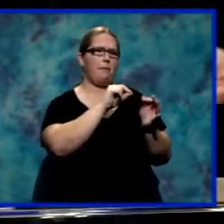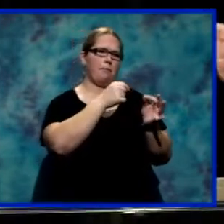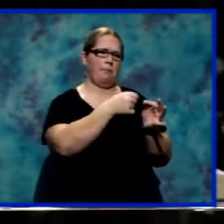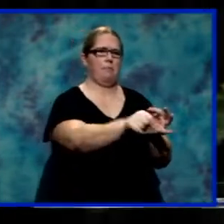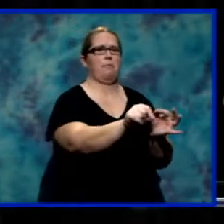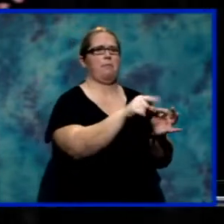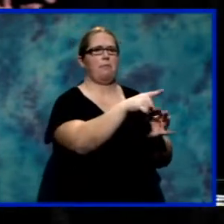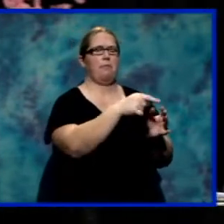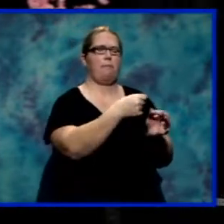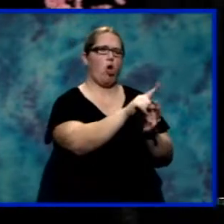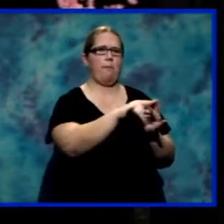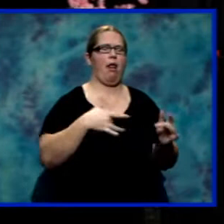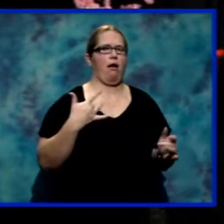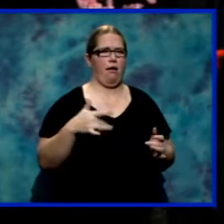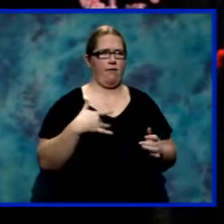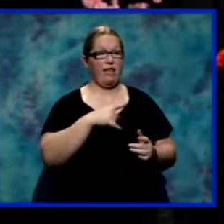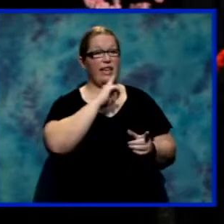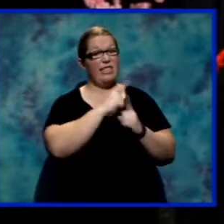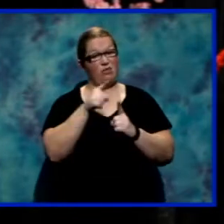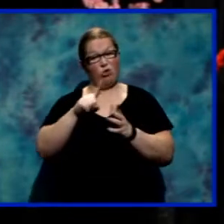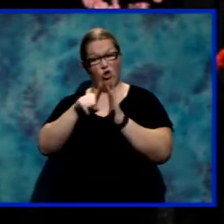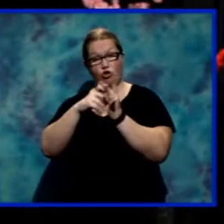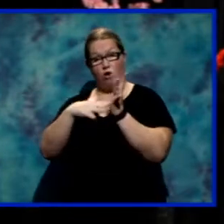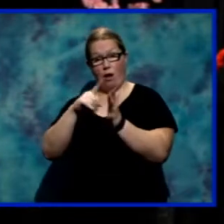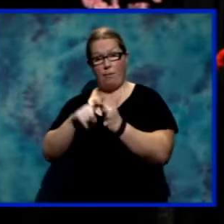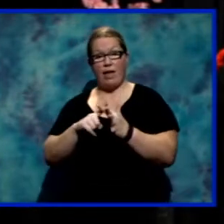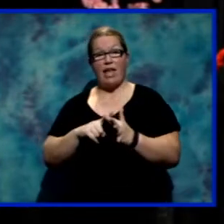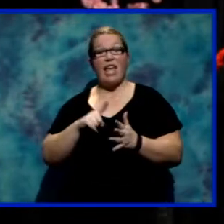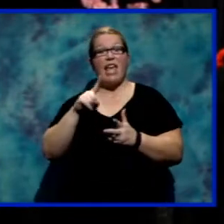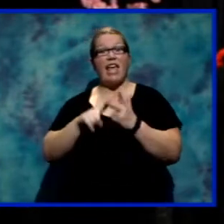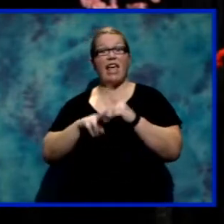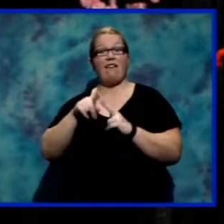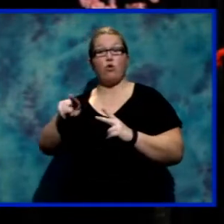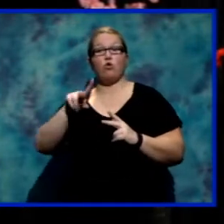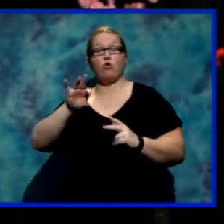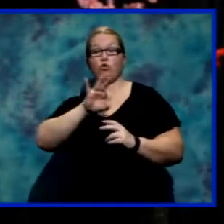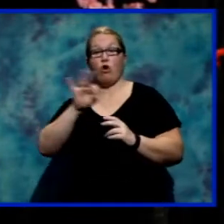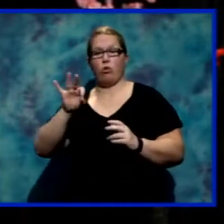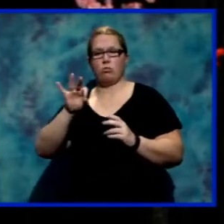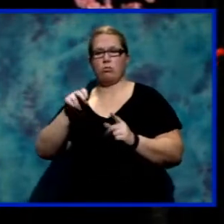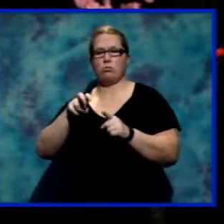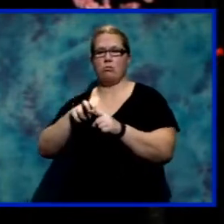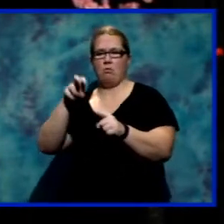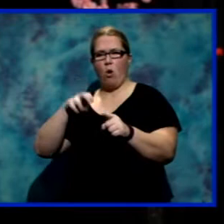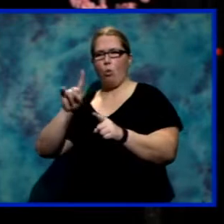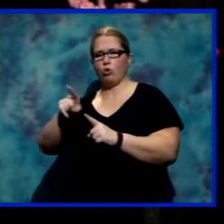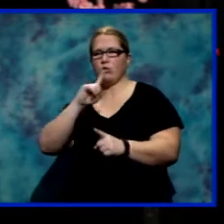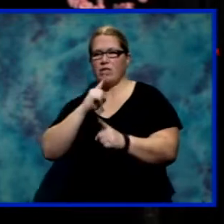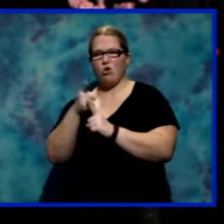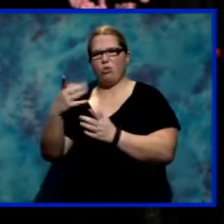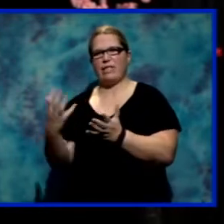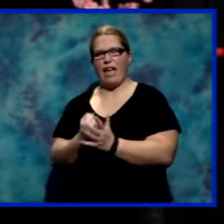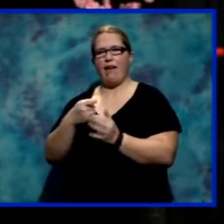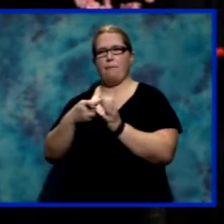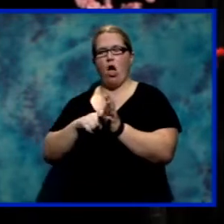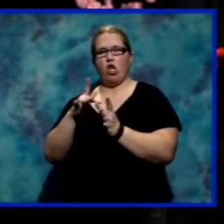to Jerome, if you don't recant this foolish belief, that you are saved by Jesus and